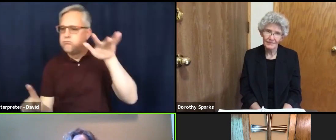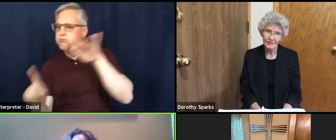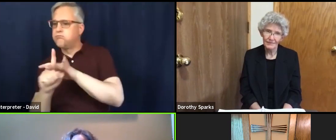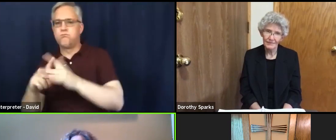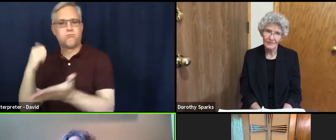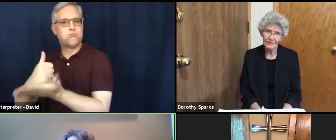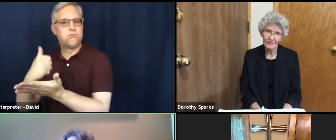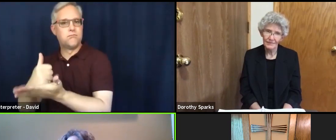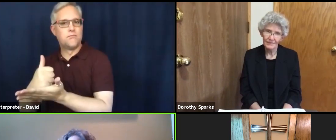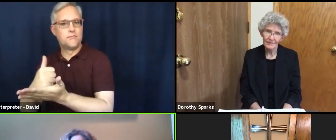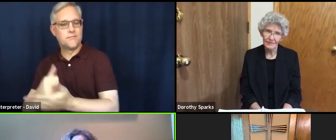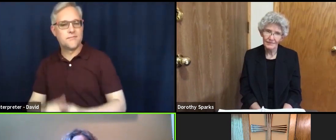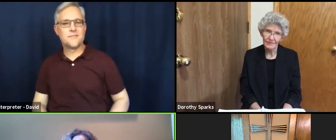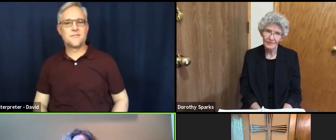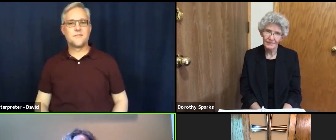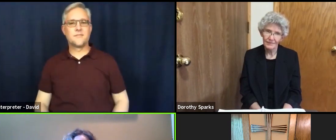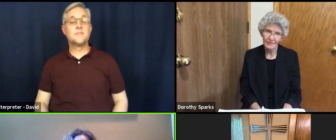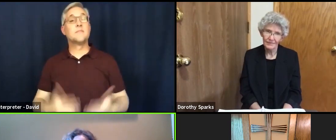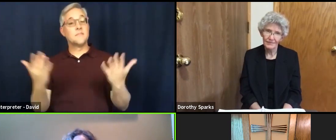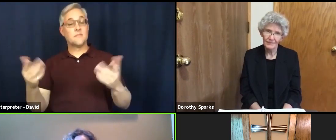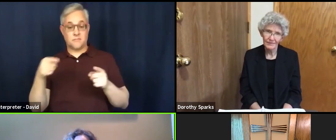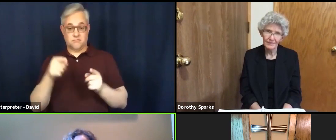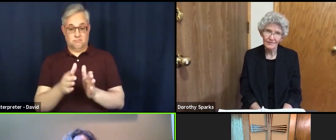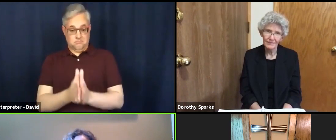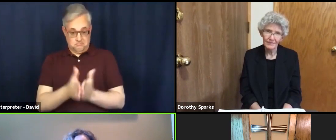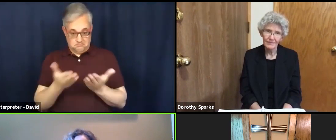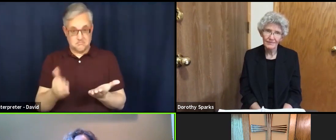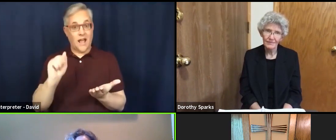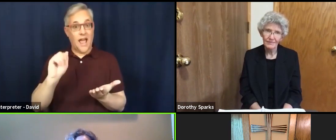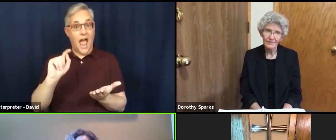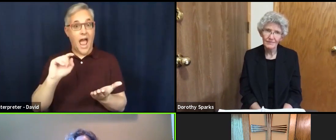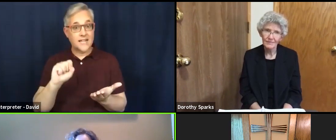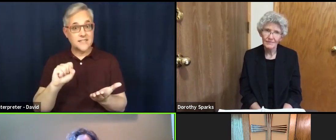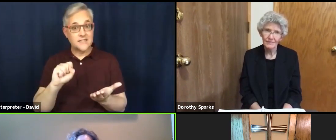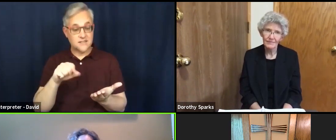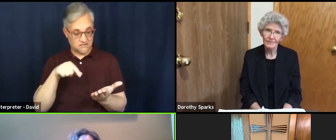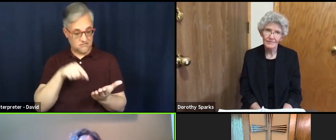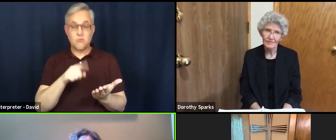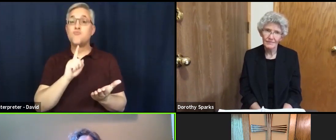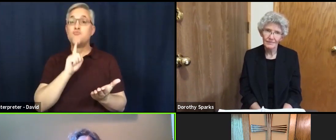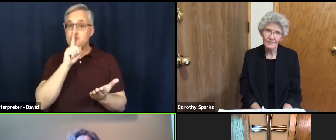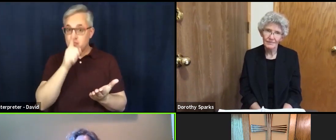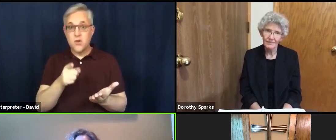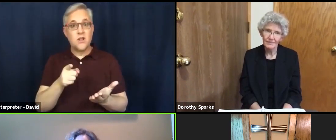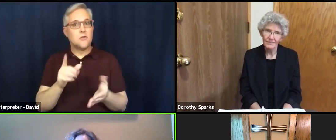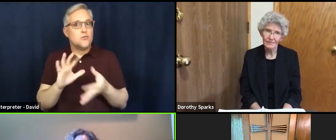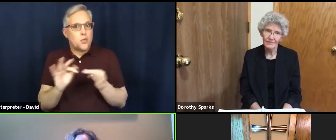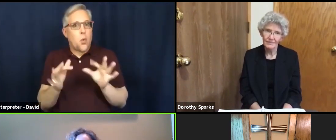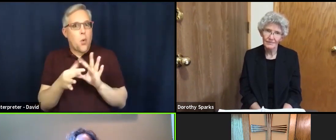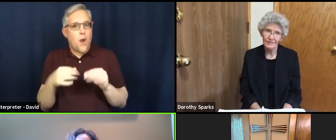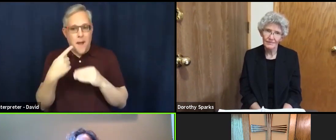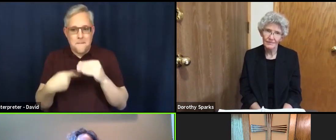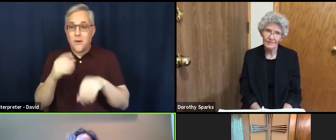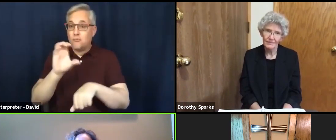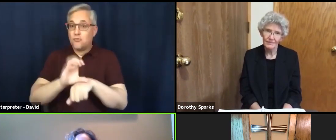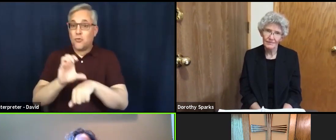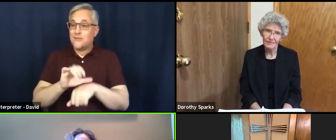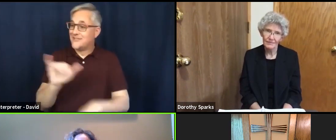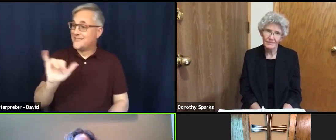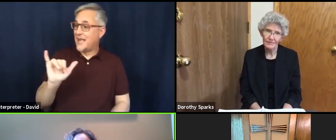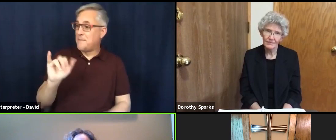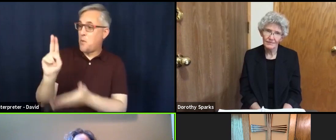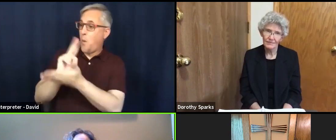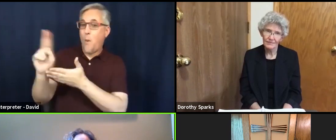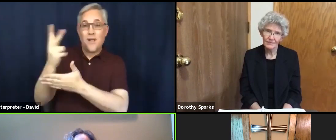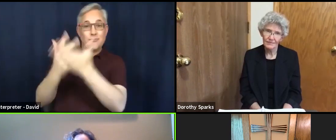the book of Acts really is a bunch of stories about churches like Holy Trinity